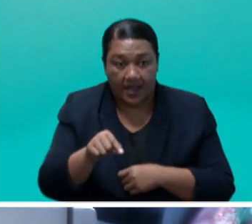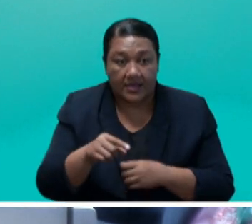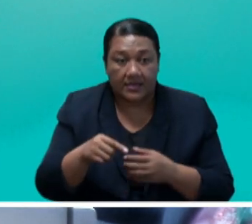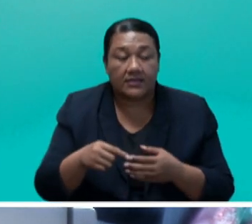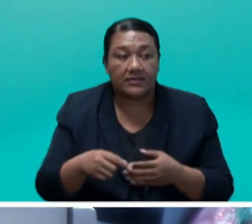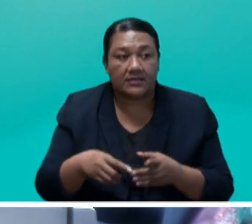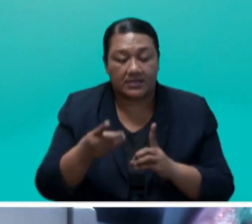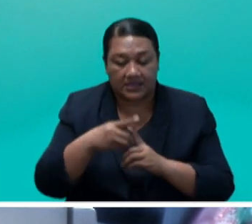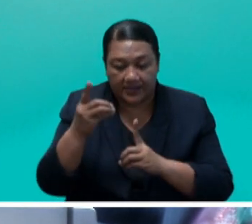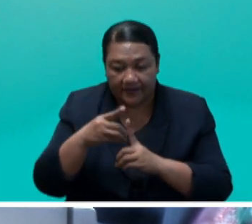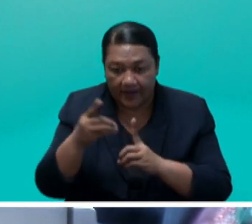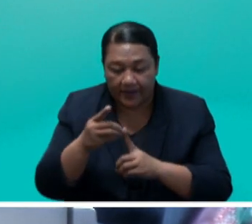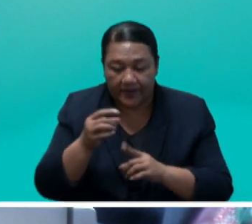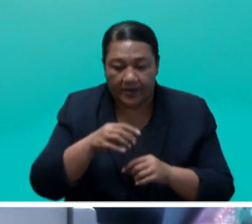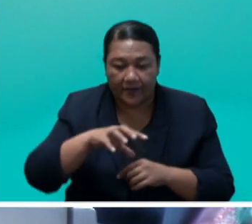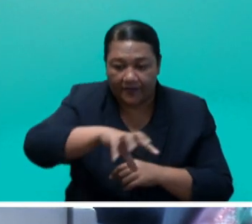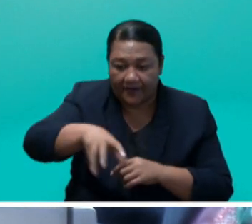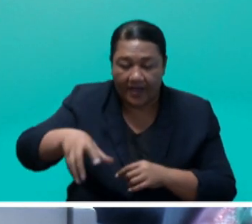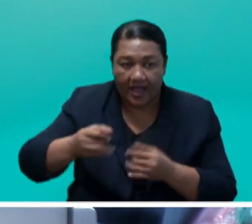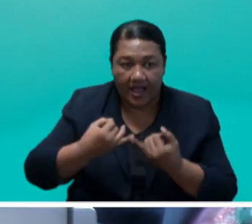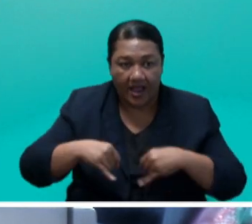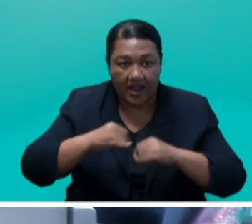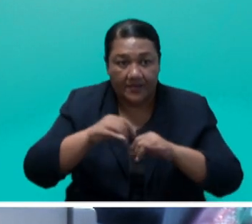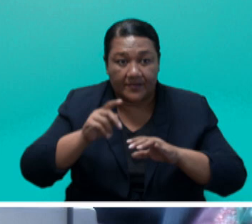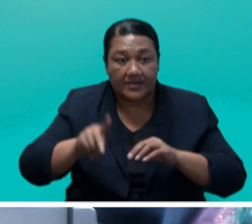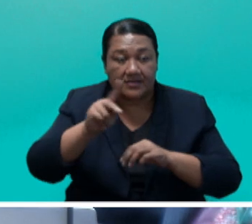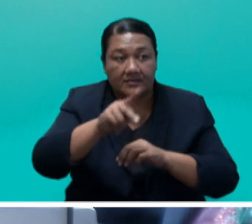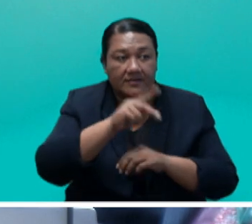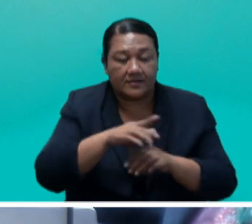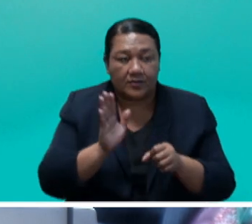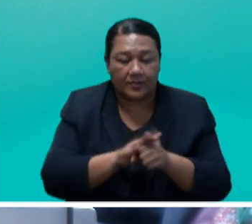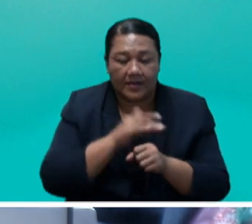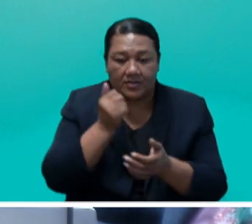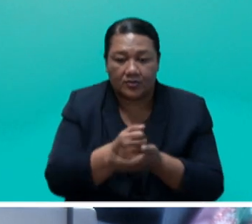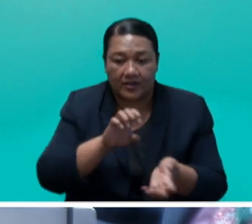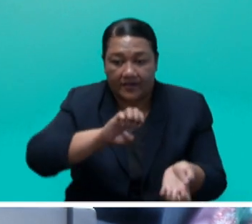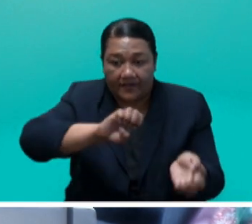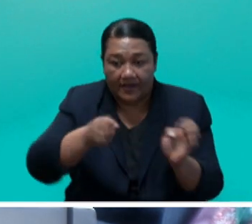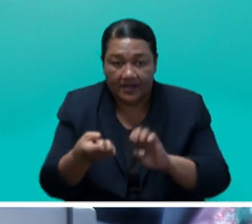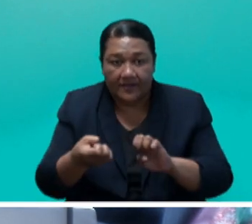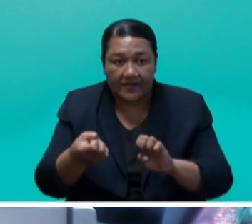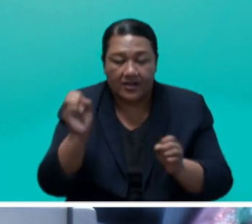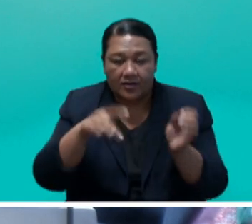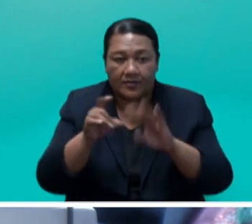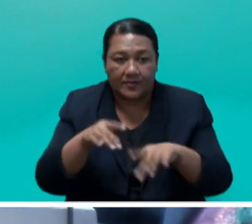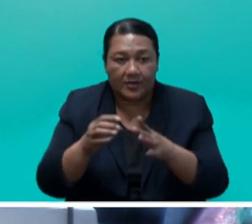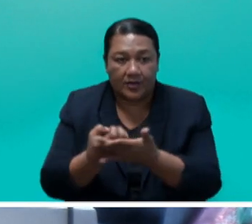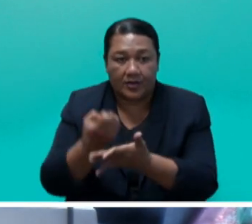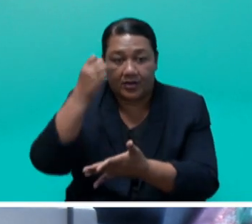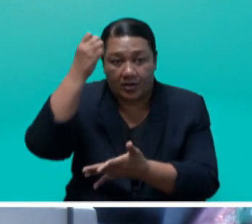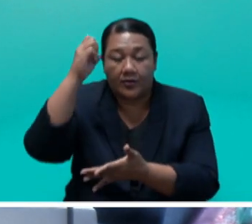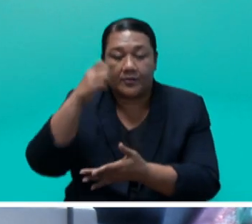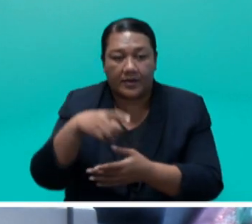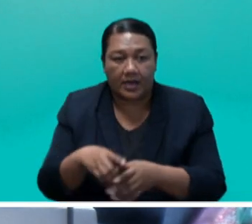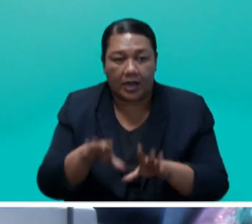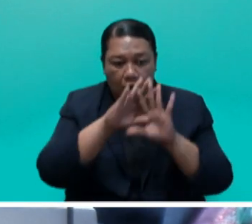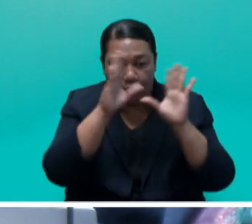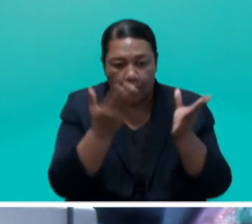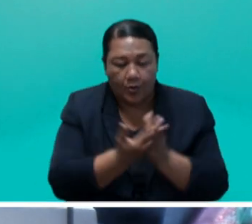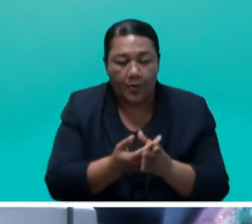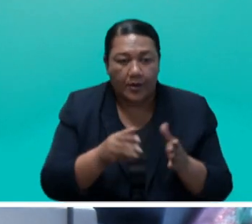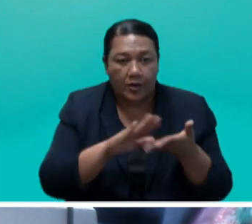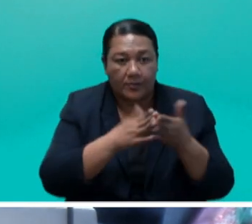subsectors. Mr. Speaker, sir, our engagement with IMO is not just about compliance with international regulations. It is about